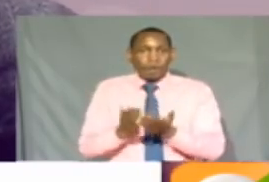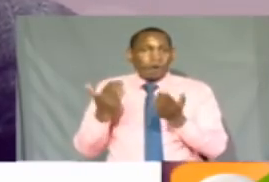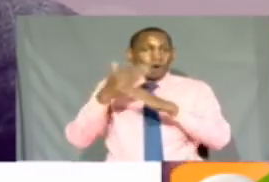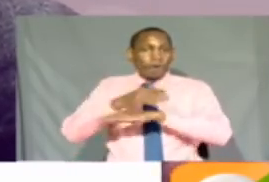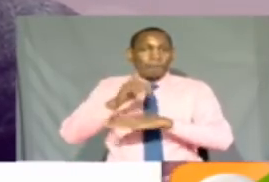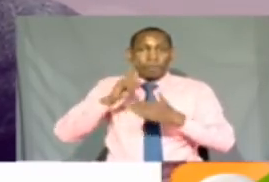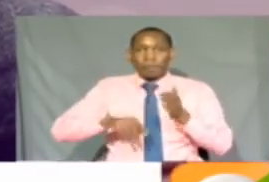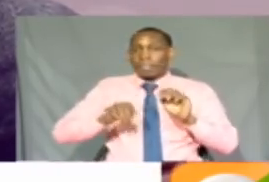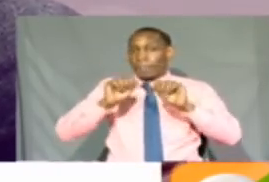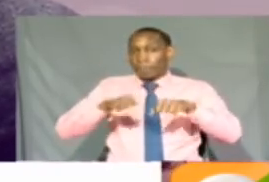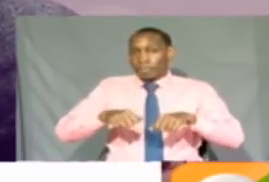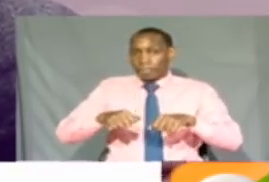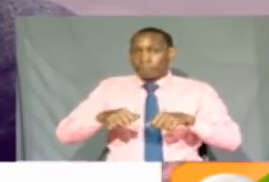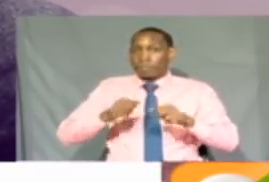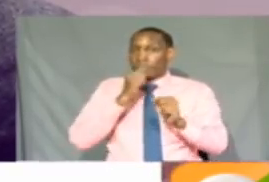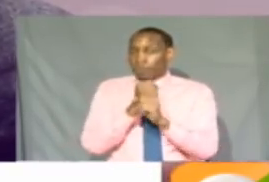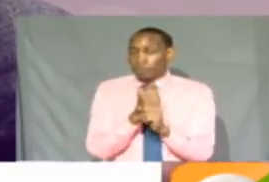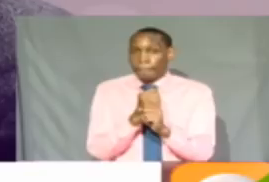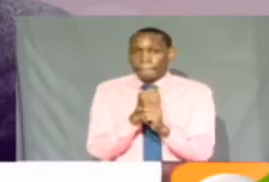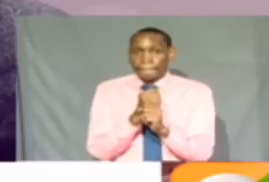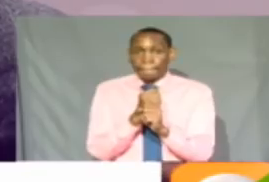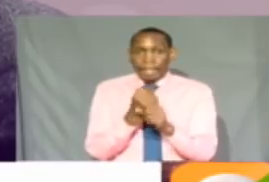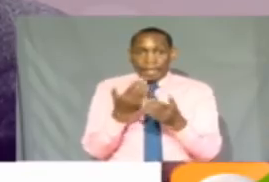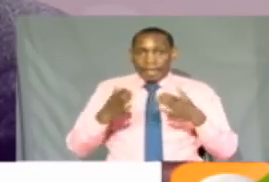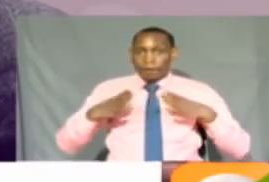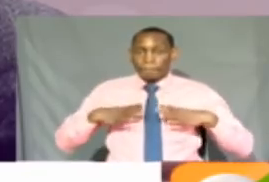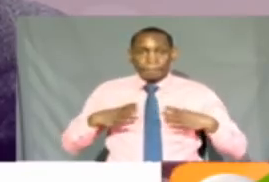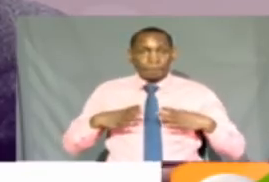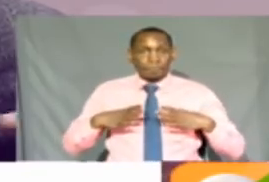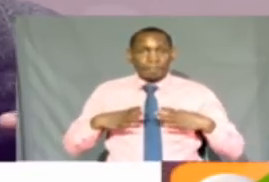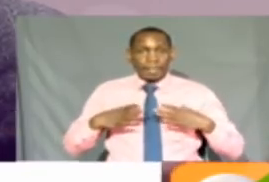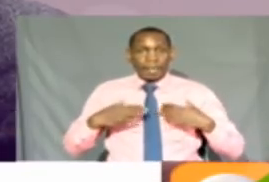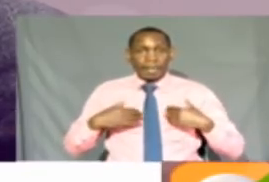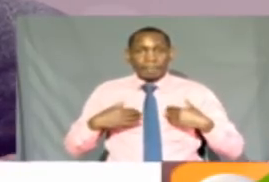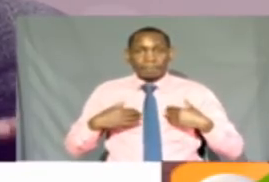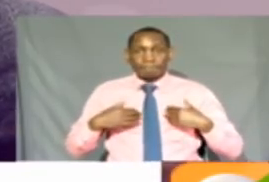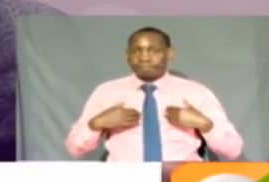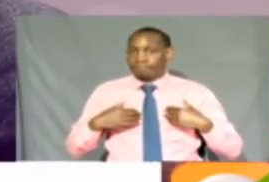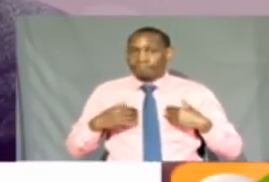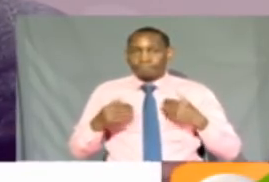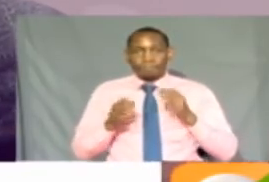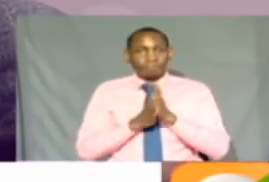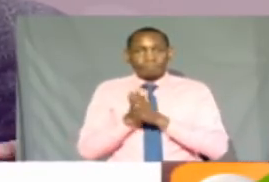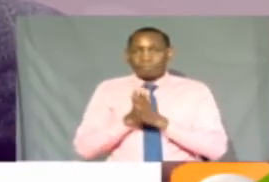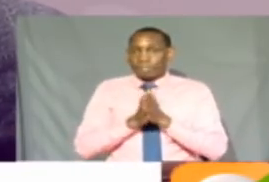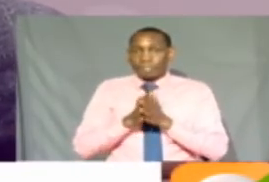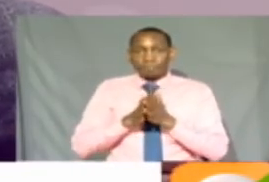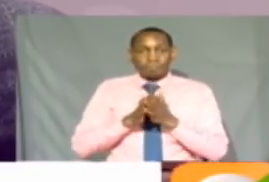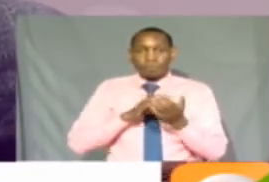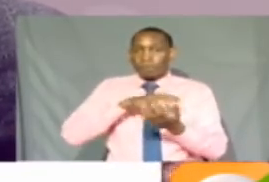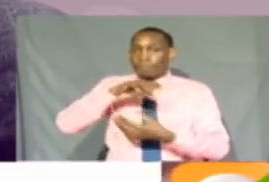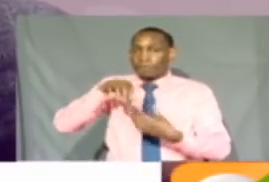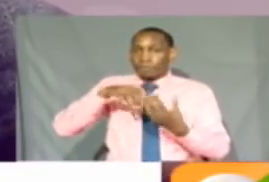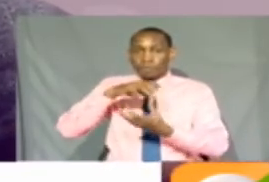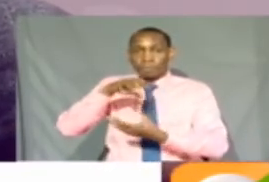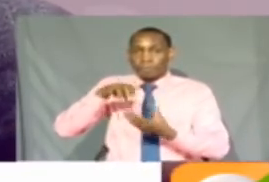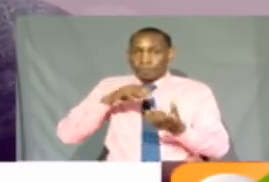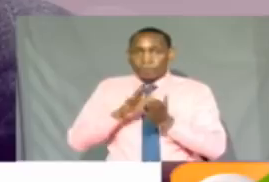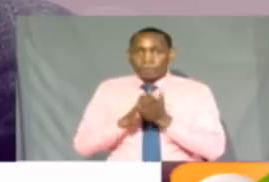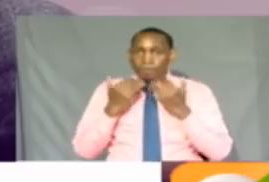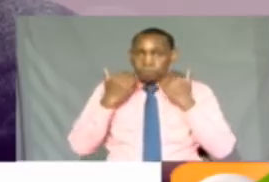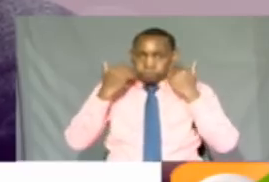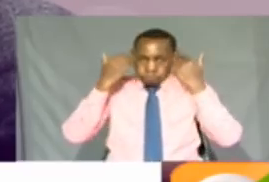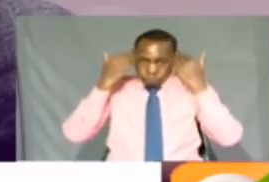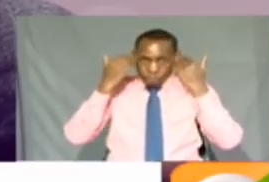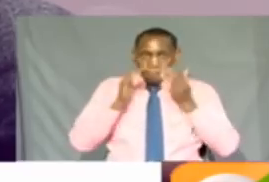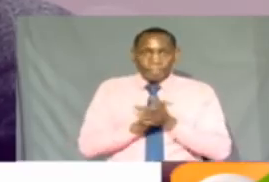they can do. And so you find people in very interesting circles going around, people miserable, people who I feel